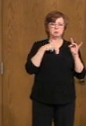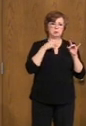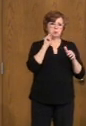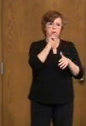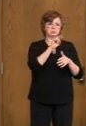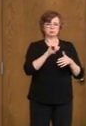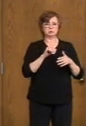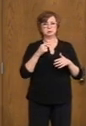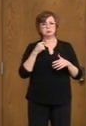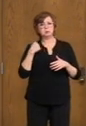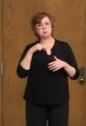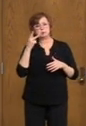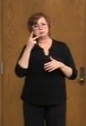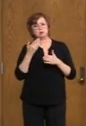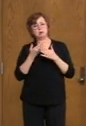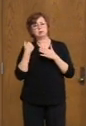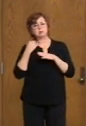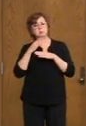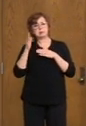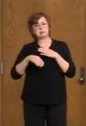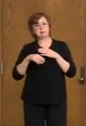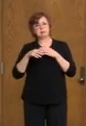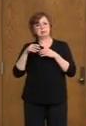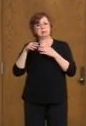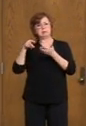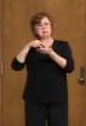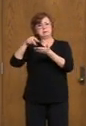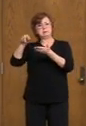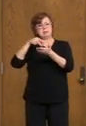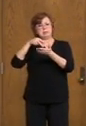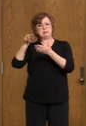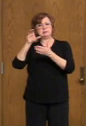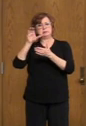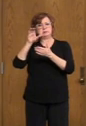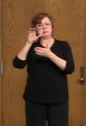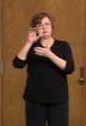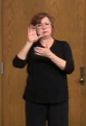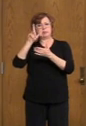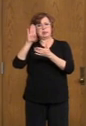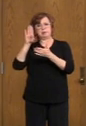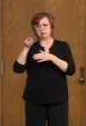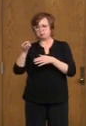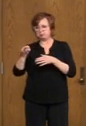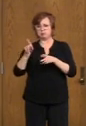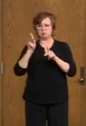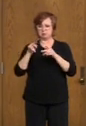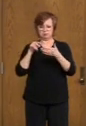seeing videos like we saw this past weekend do make us pause to